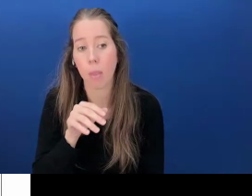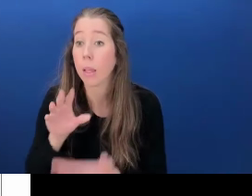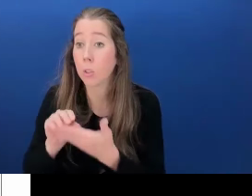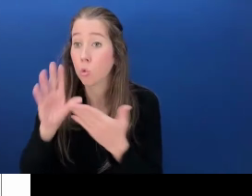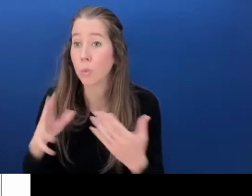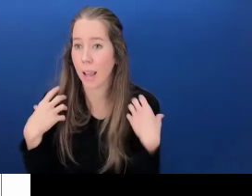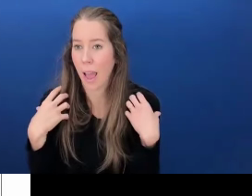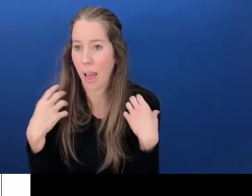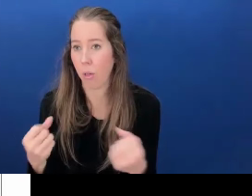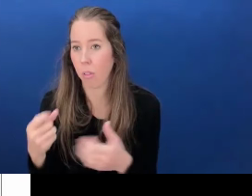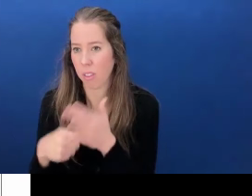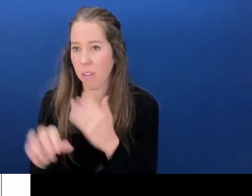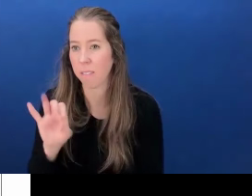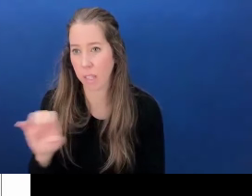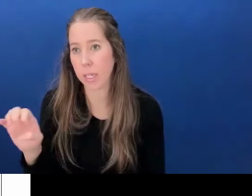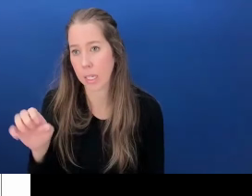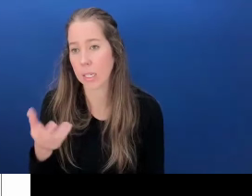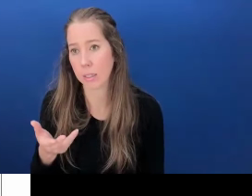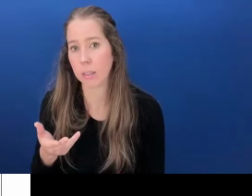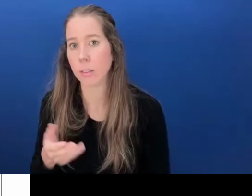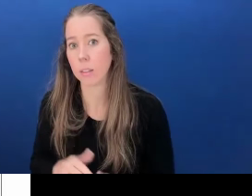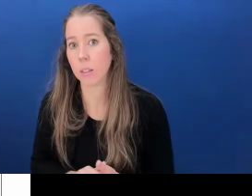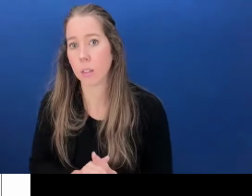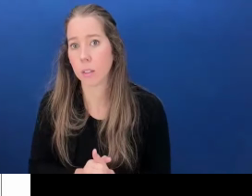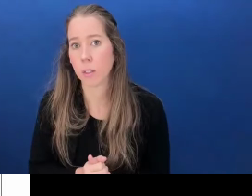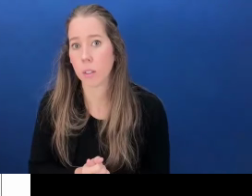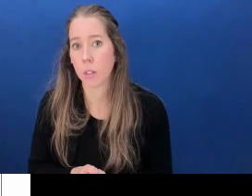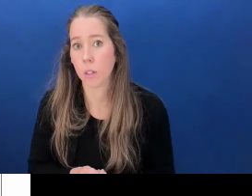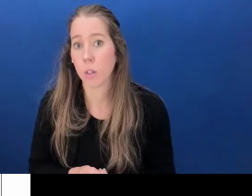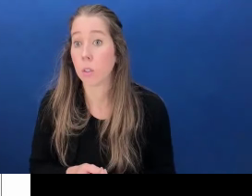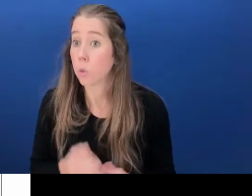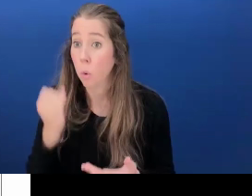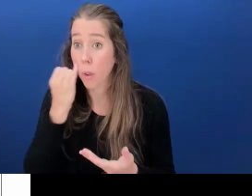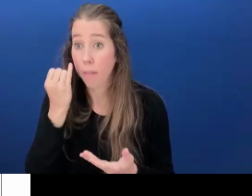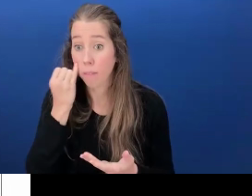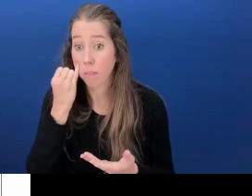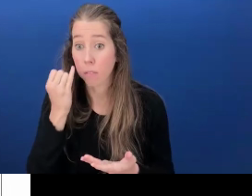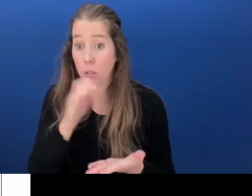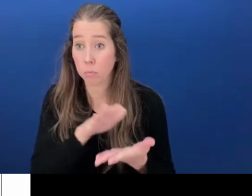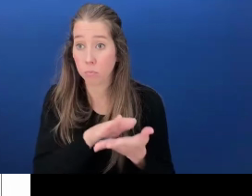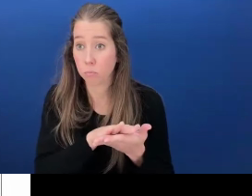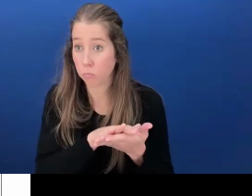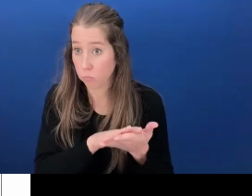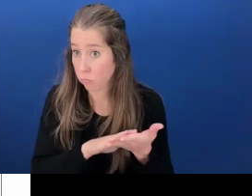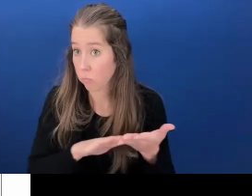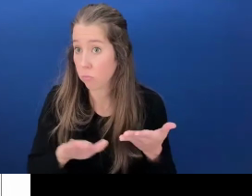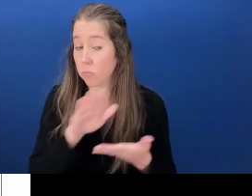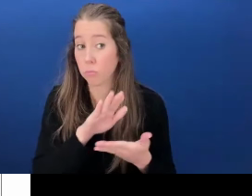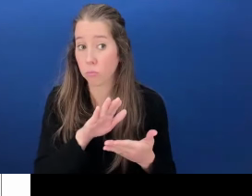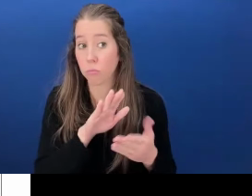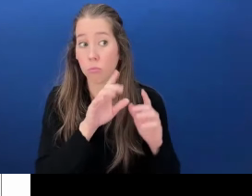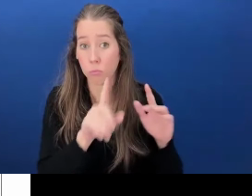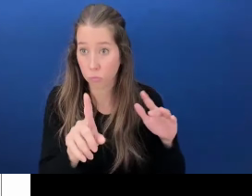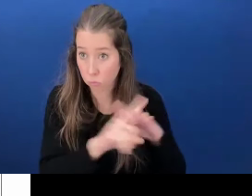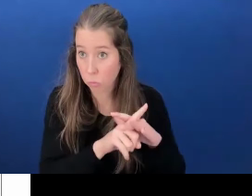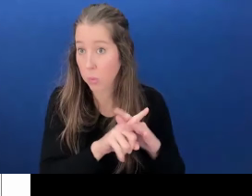health fee. So, if they're on campus, it's $23. If they're doing it off campus